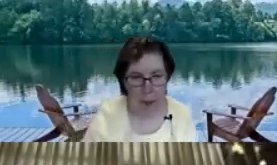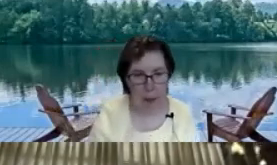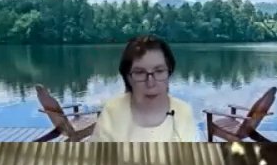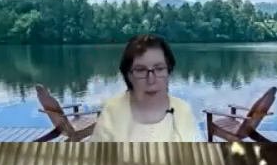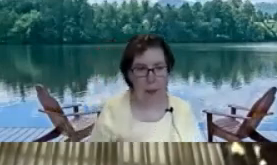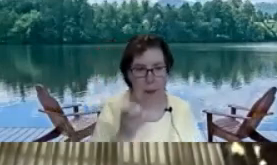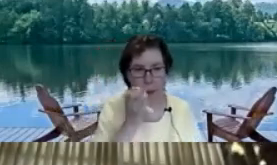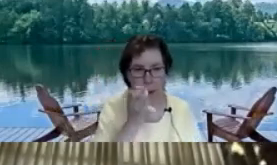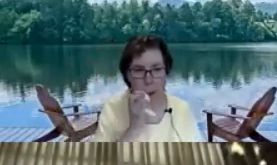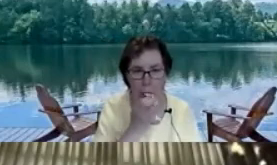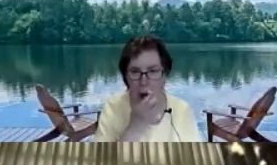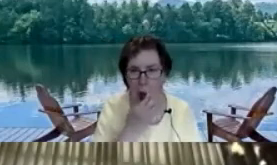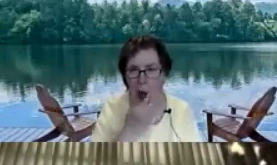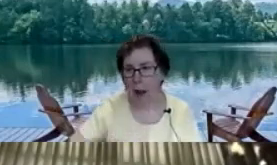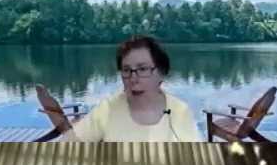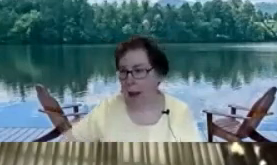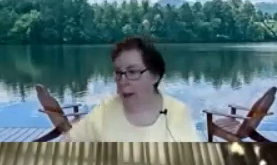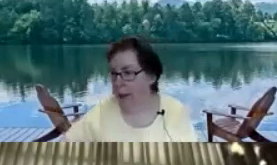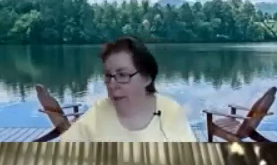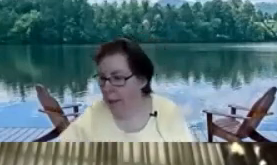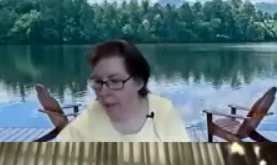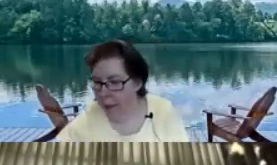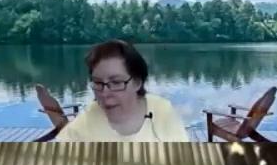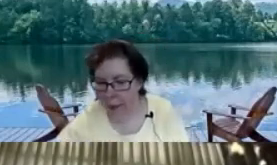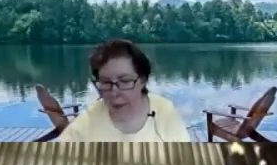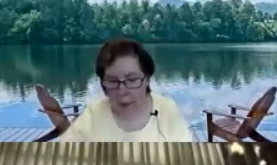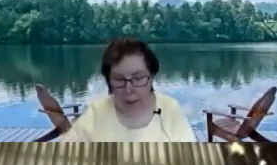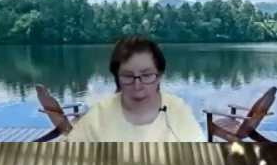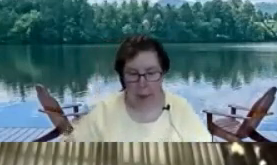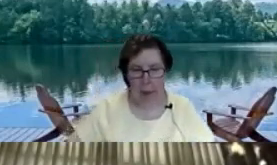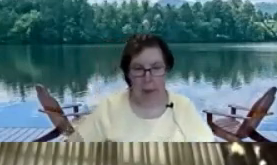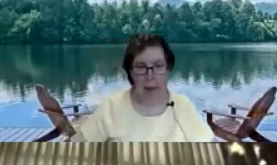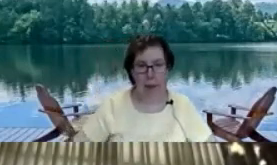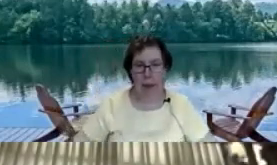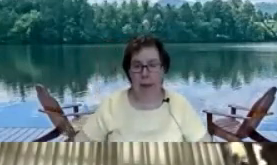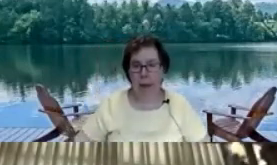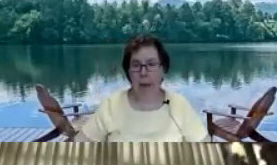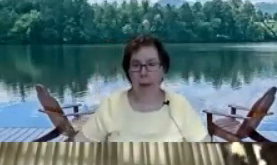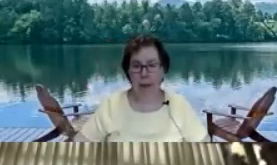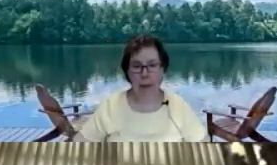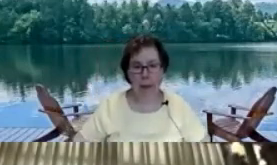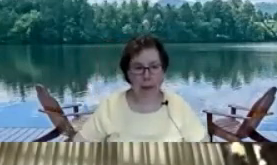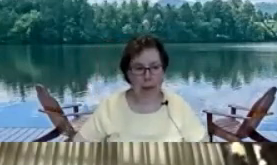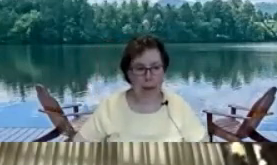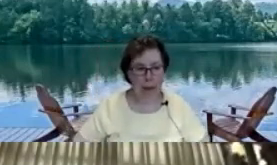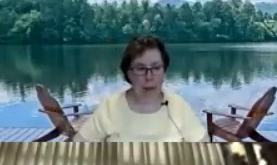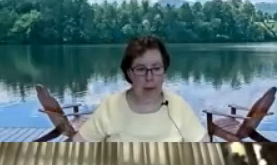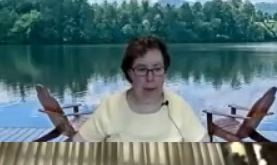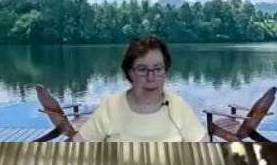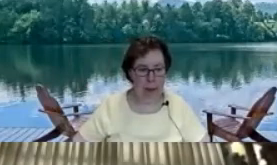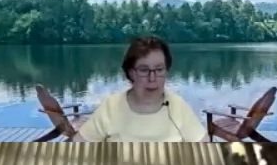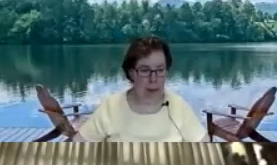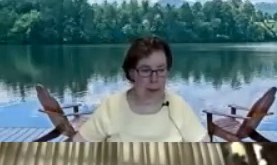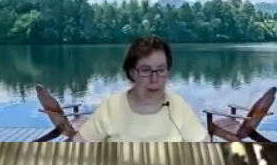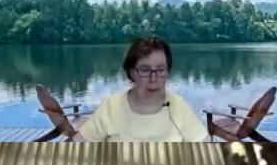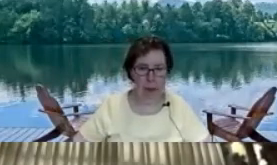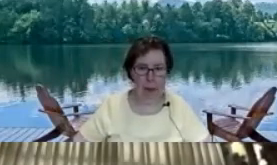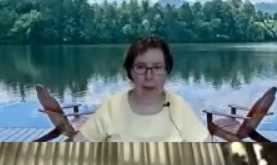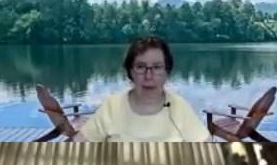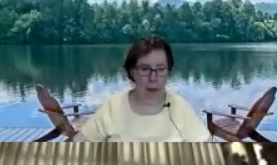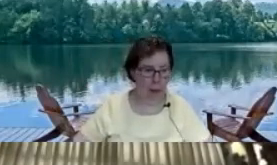local sports teams, and his photographs were impressive enough that he just got bigger and bigger jobs and ended up at